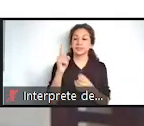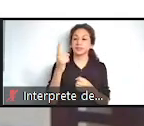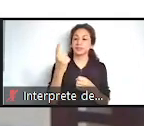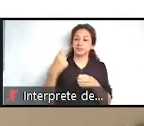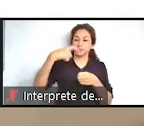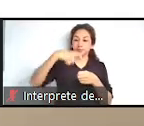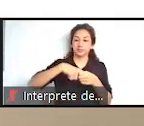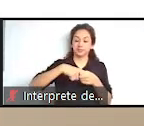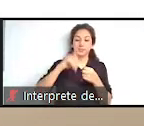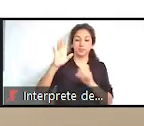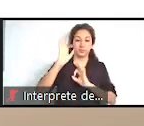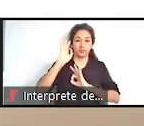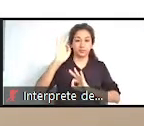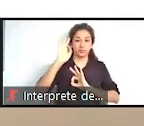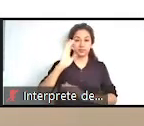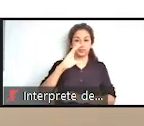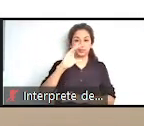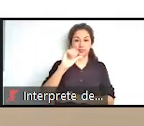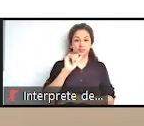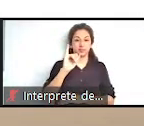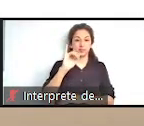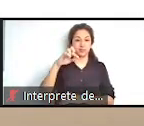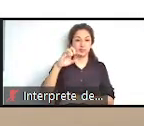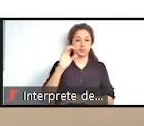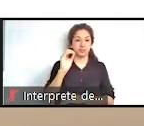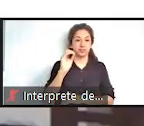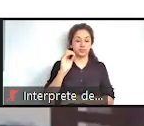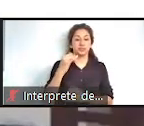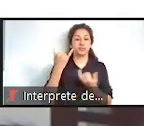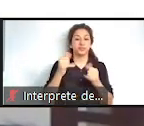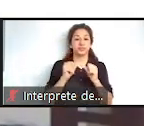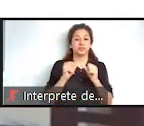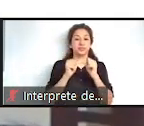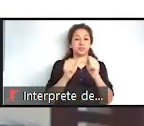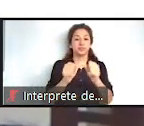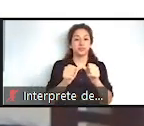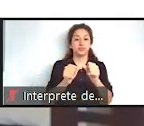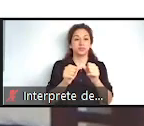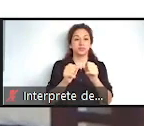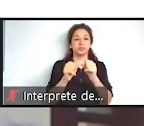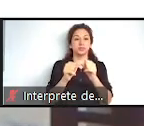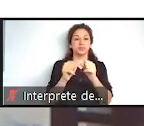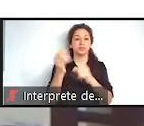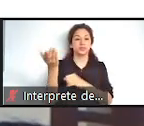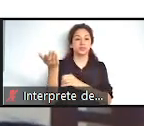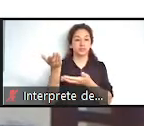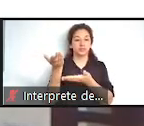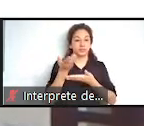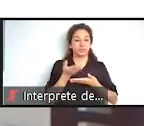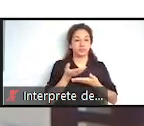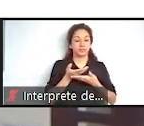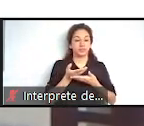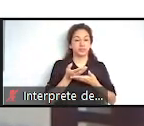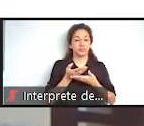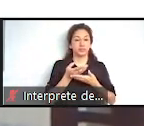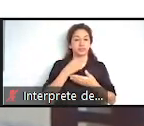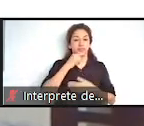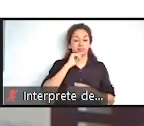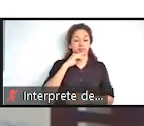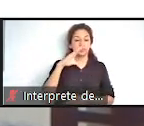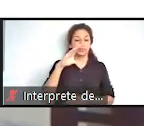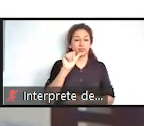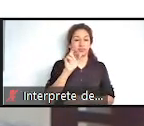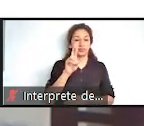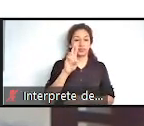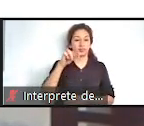we thank the participation of mr caipo and we will have now um give we will now give the floor to